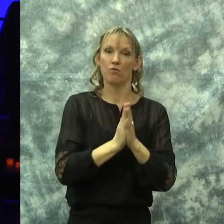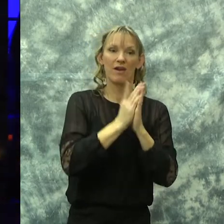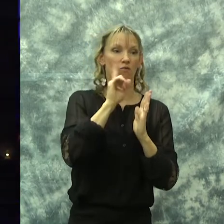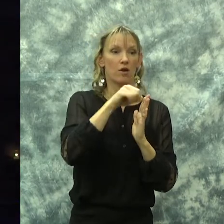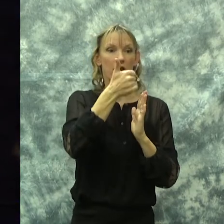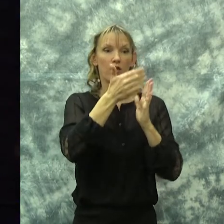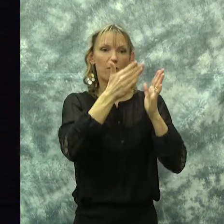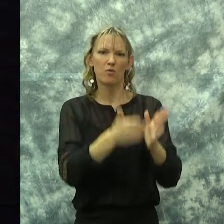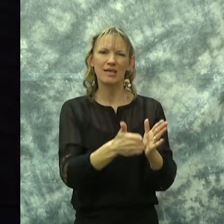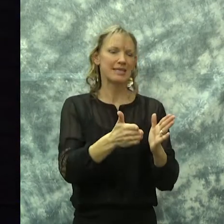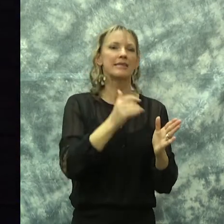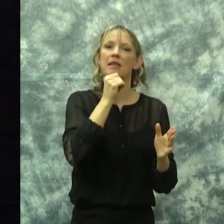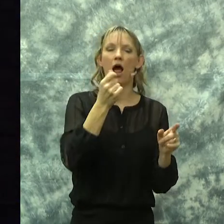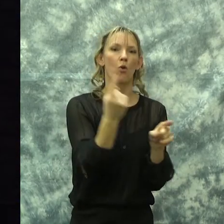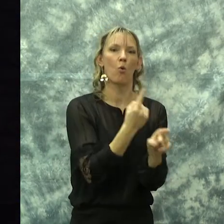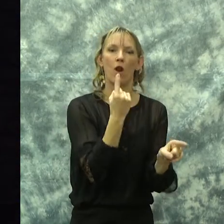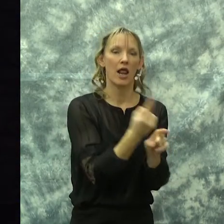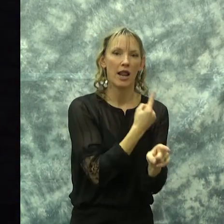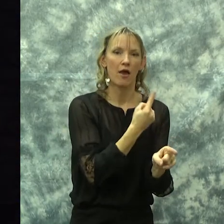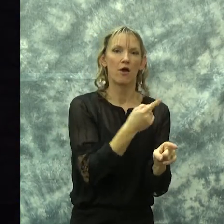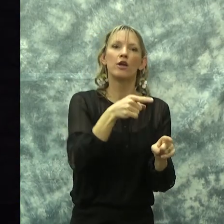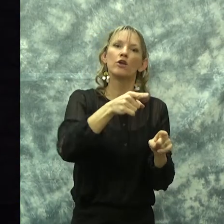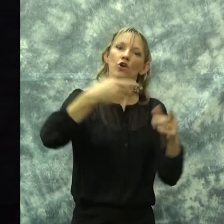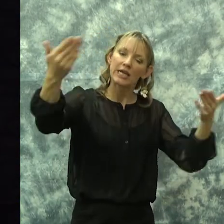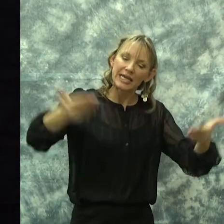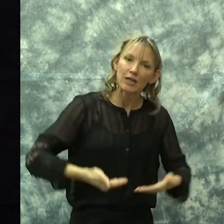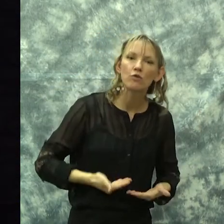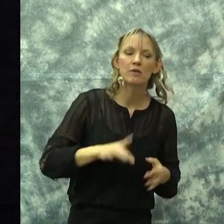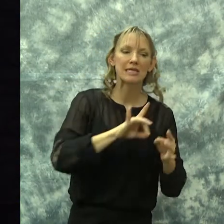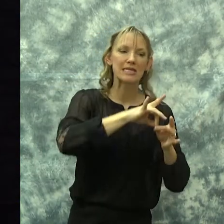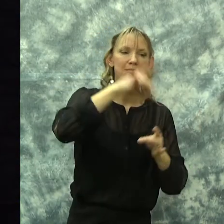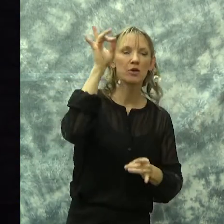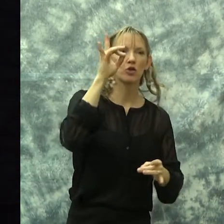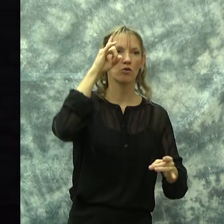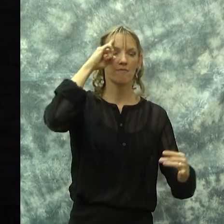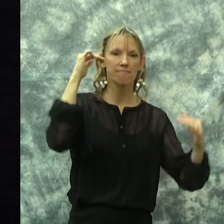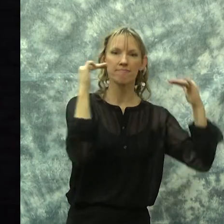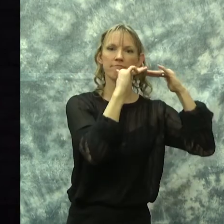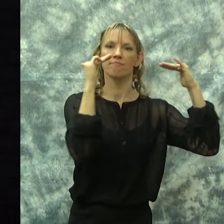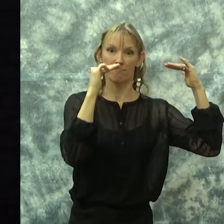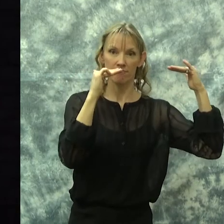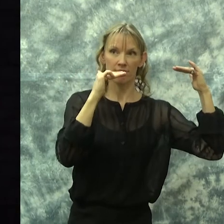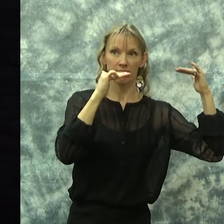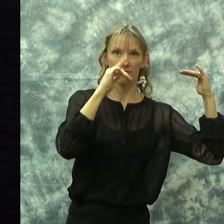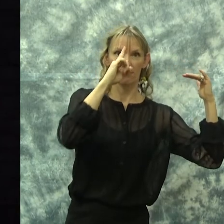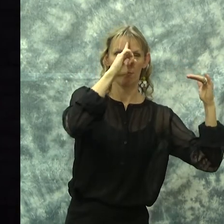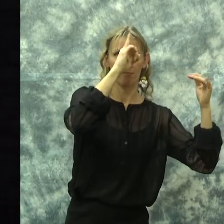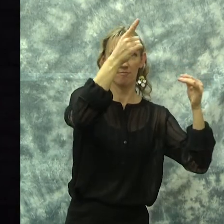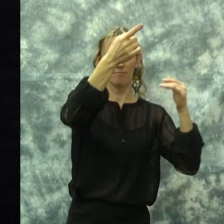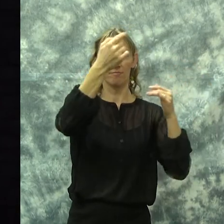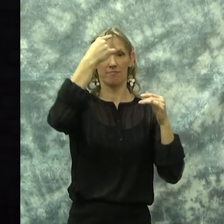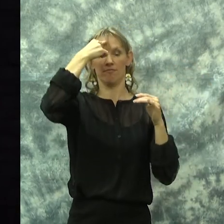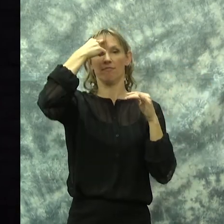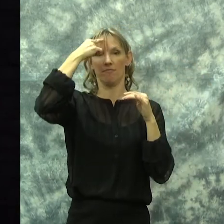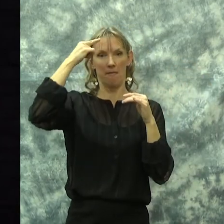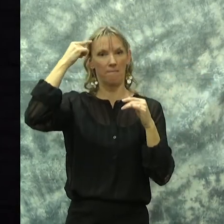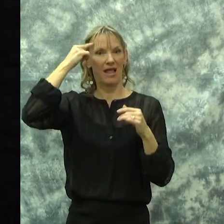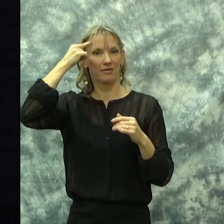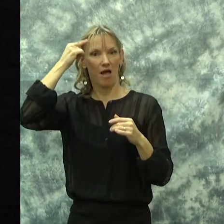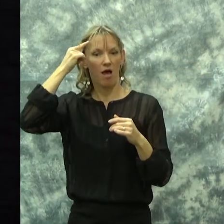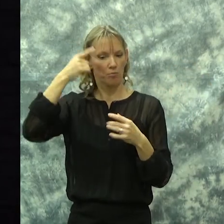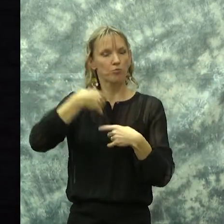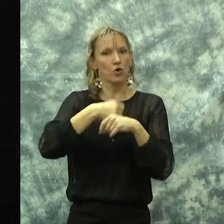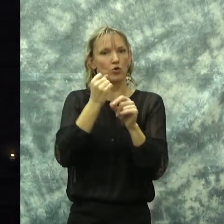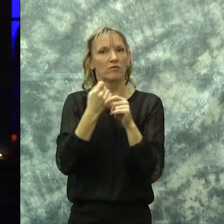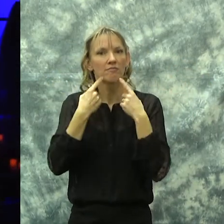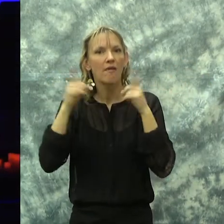doing something that is out of the ordinary. You are introducing the spiritual equivalent into mental conditions which produce physical effects. All that